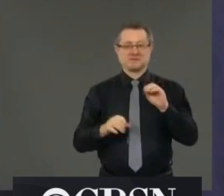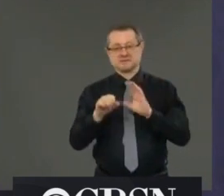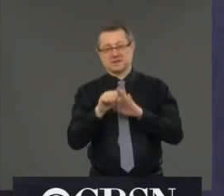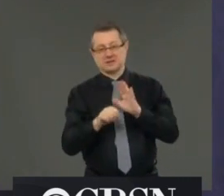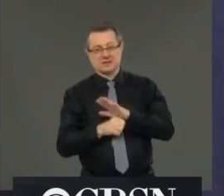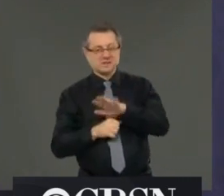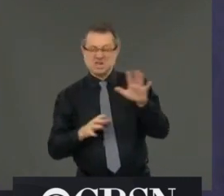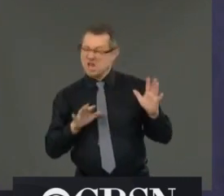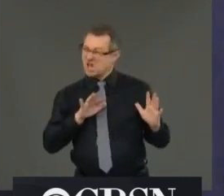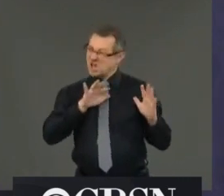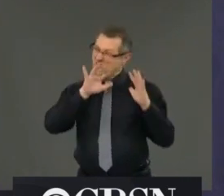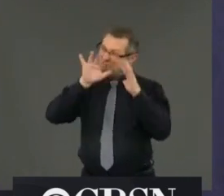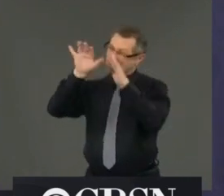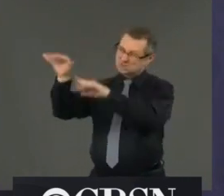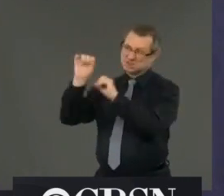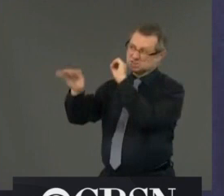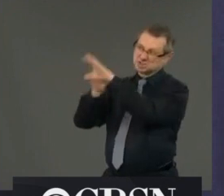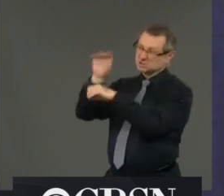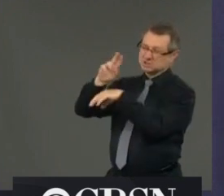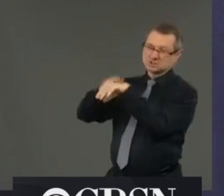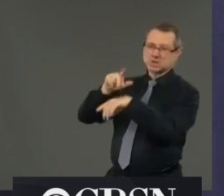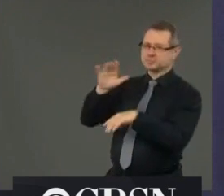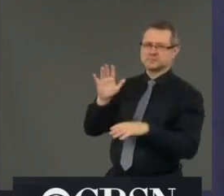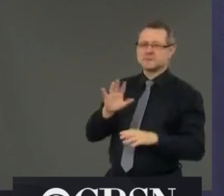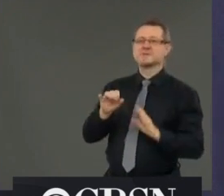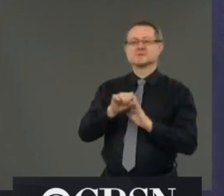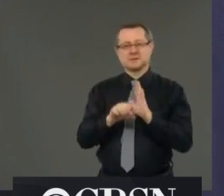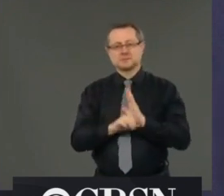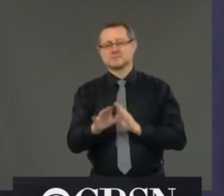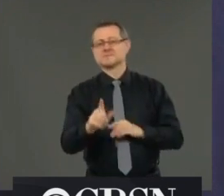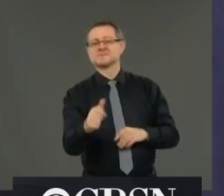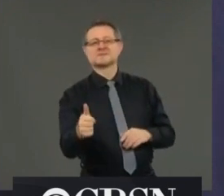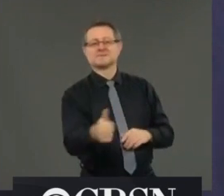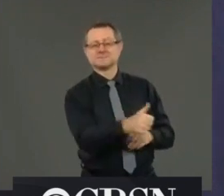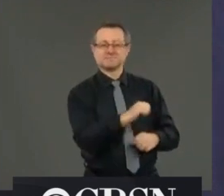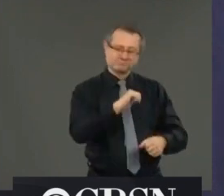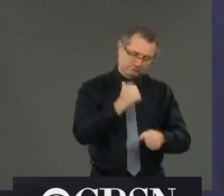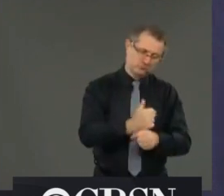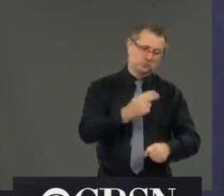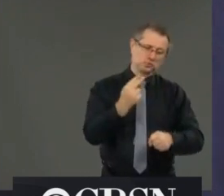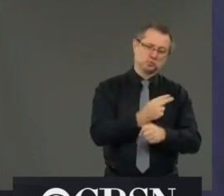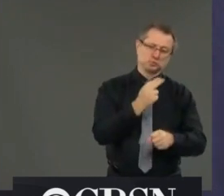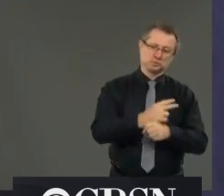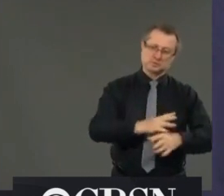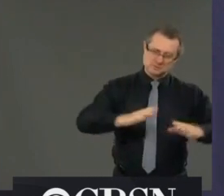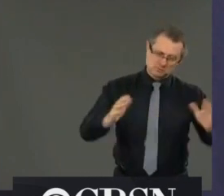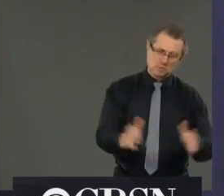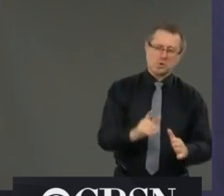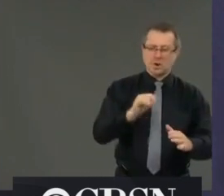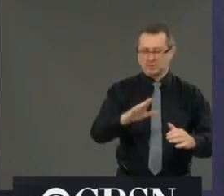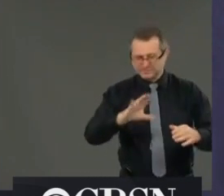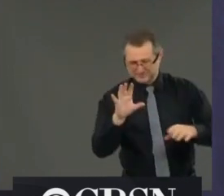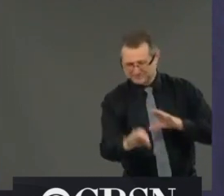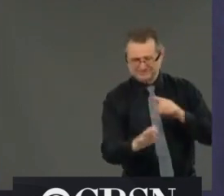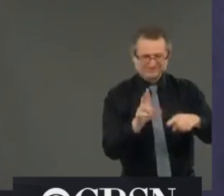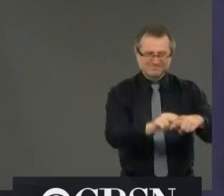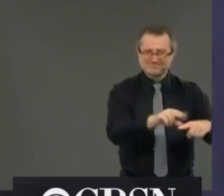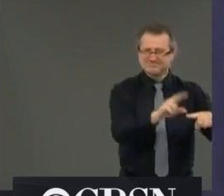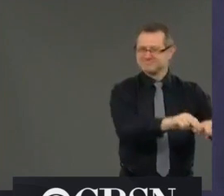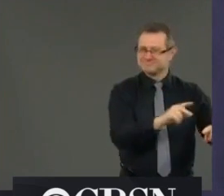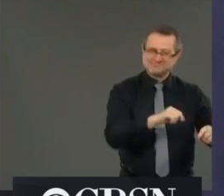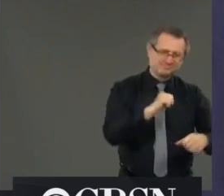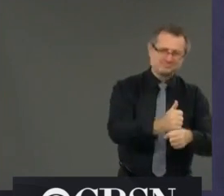labs. States, you have to use the smaller labs in your states also, which